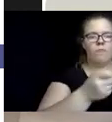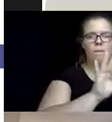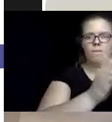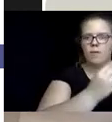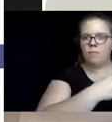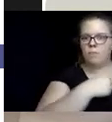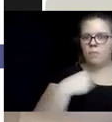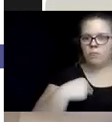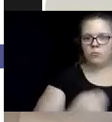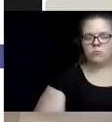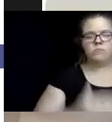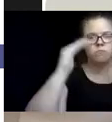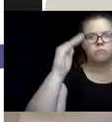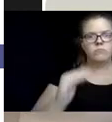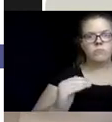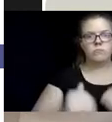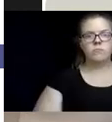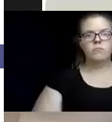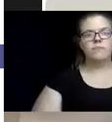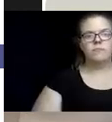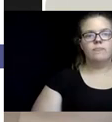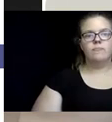members. Next slide, please.